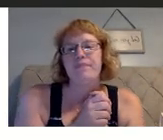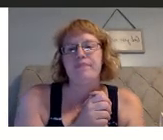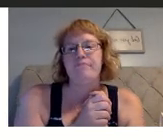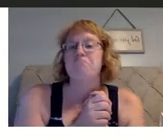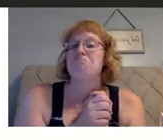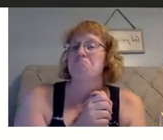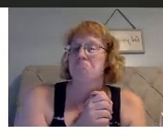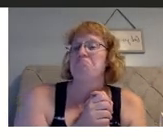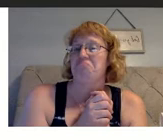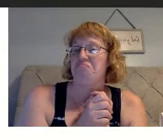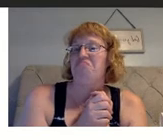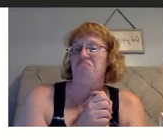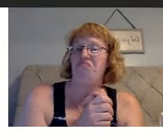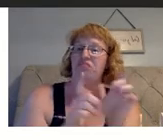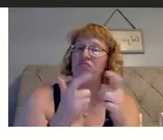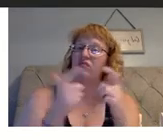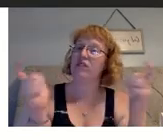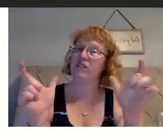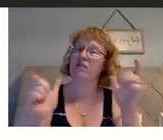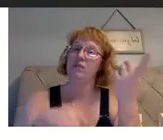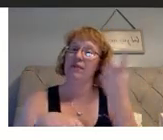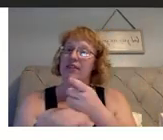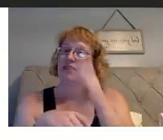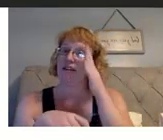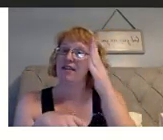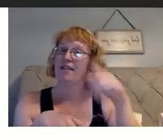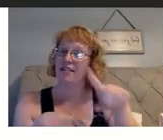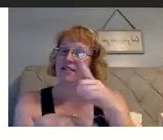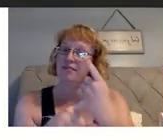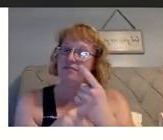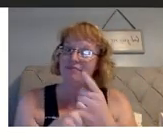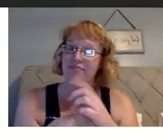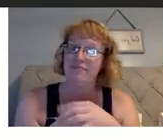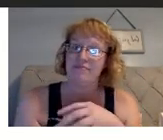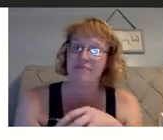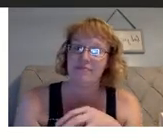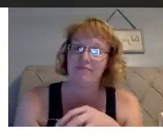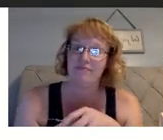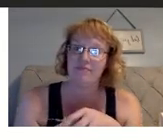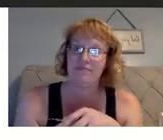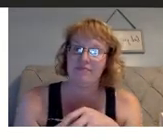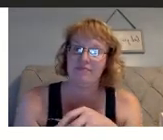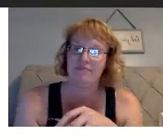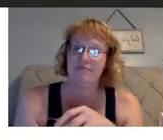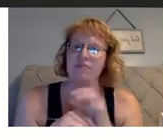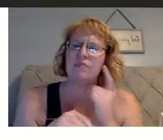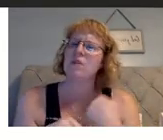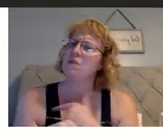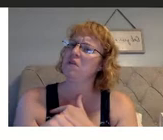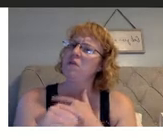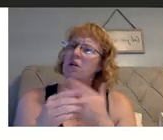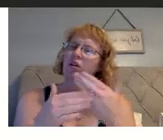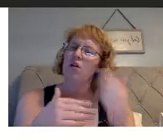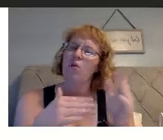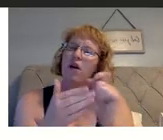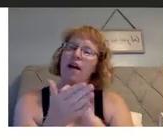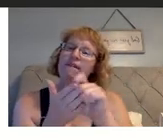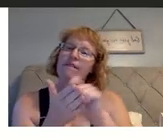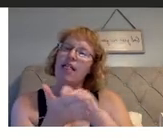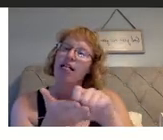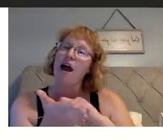Ooh, wow. Okay, they've got a big day ahead of them, don't they? Yeah. Okay, so we're going to go ahead and fill